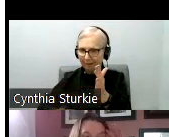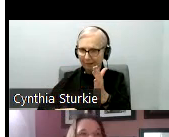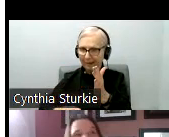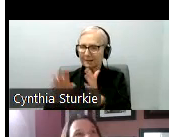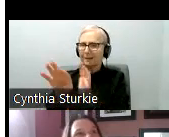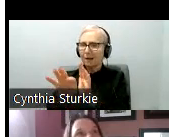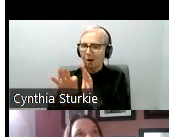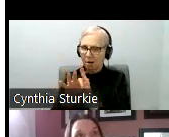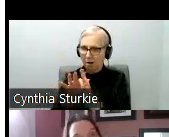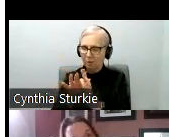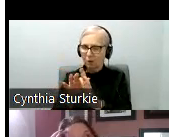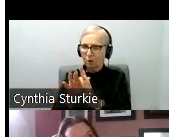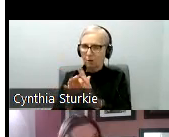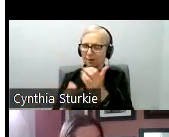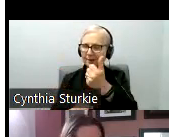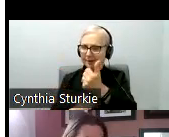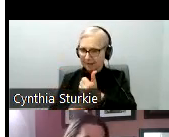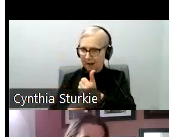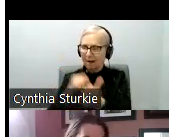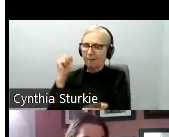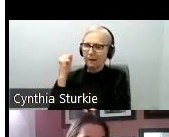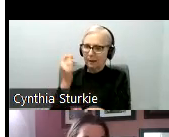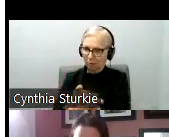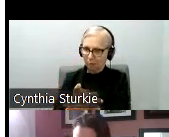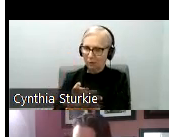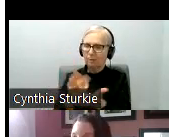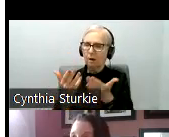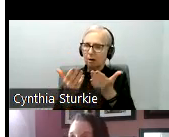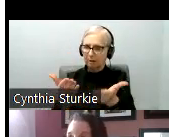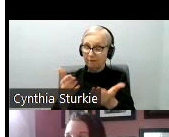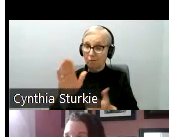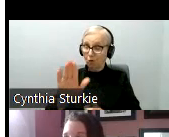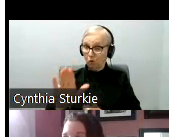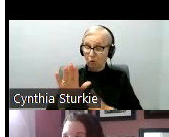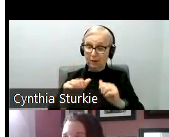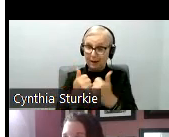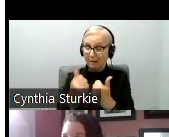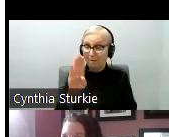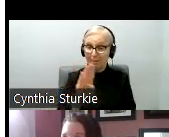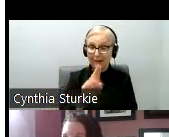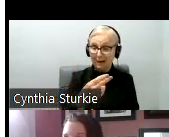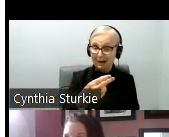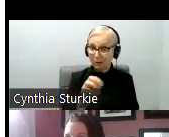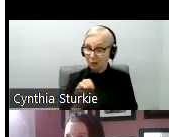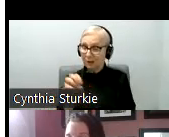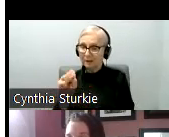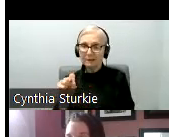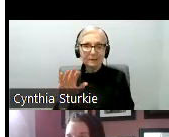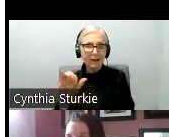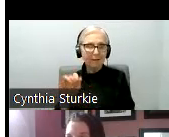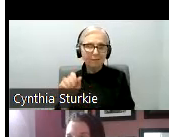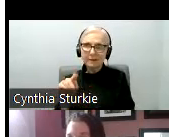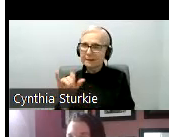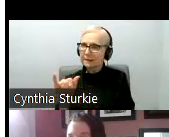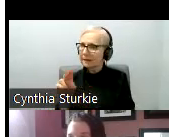optional sub-endorsement offering. So if you are an agency, be it a BHA or a safety net, you